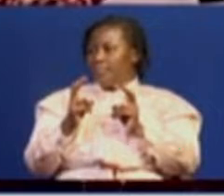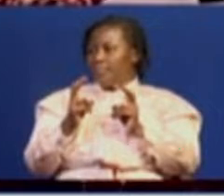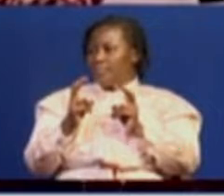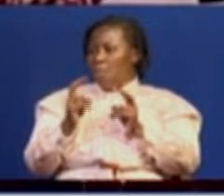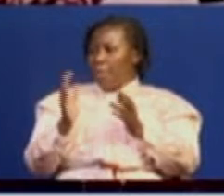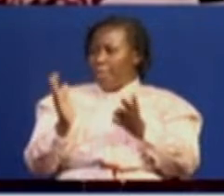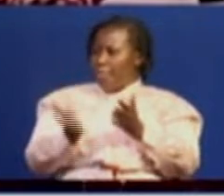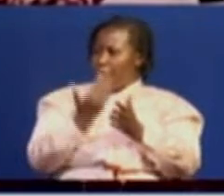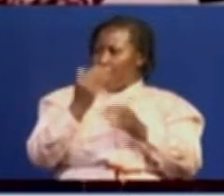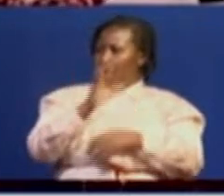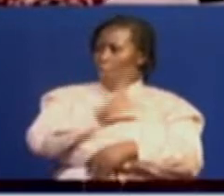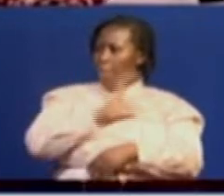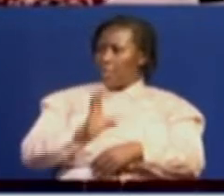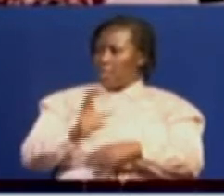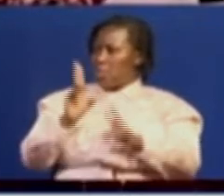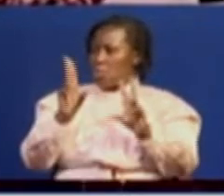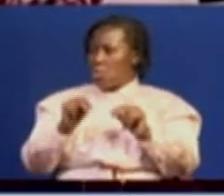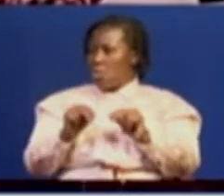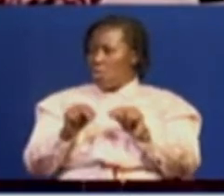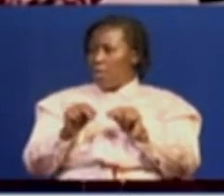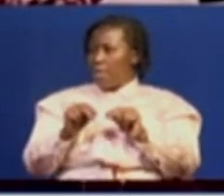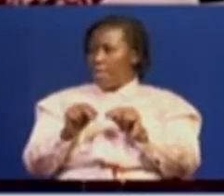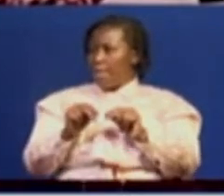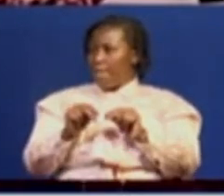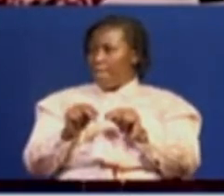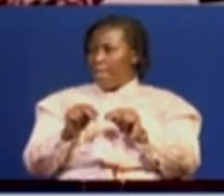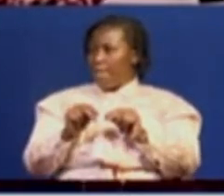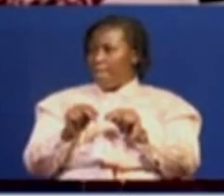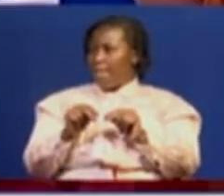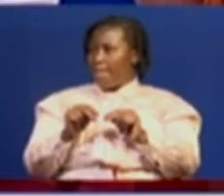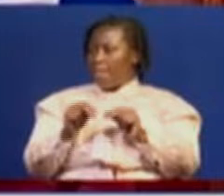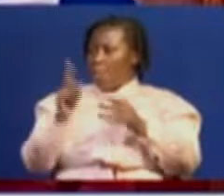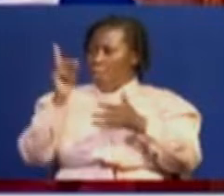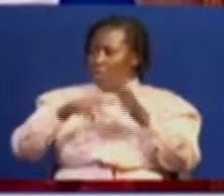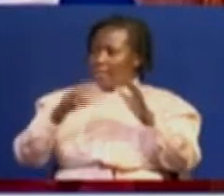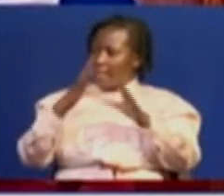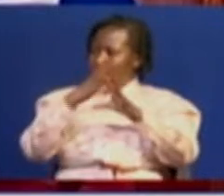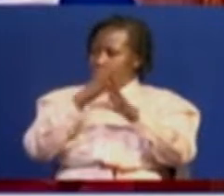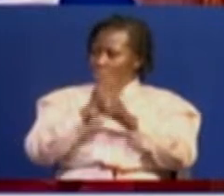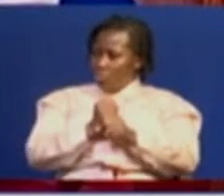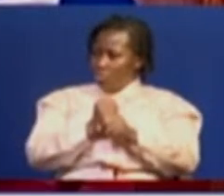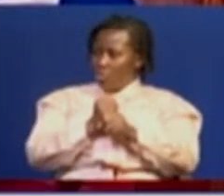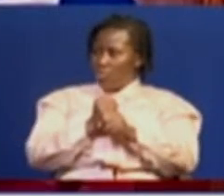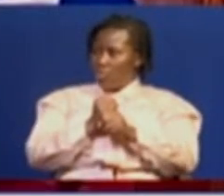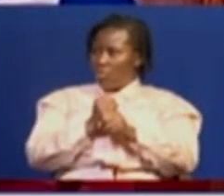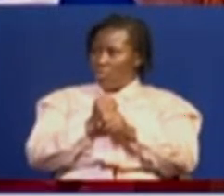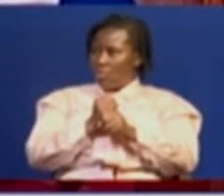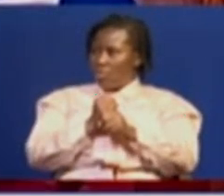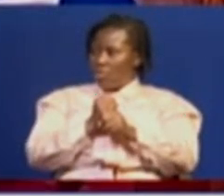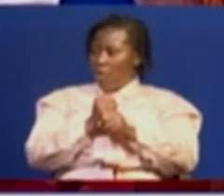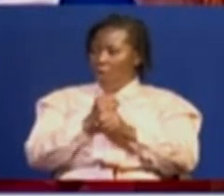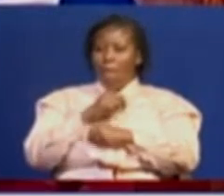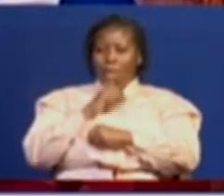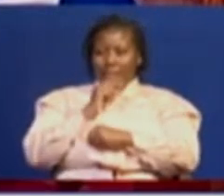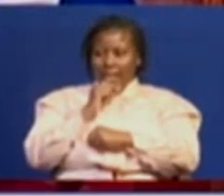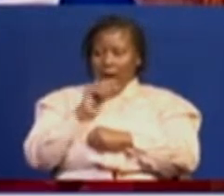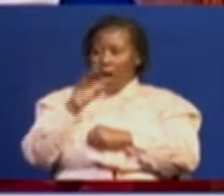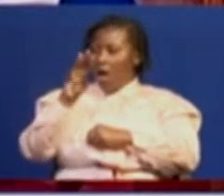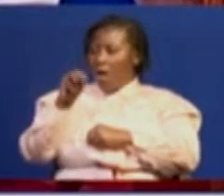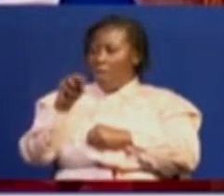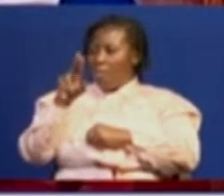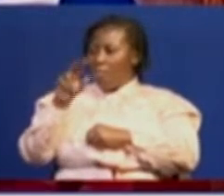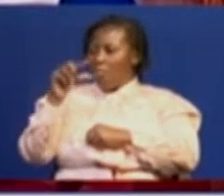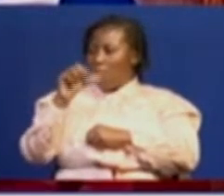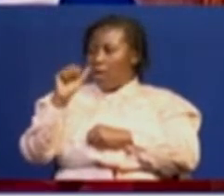Were they removed from the committees? No. And what is the association of Mr. Mugambi,